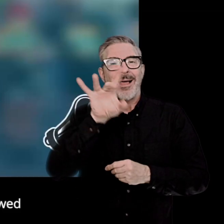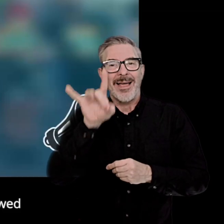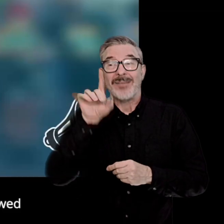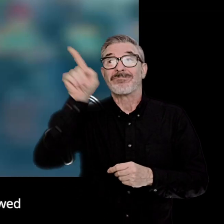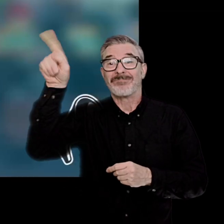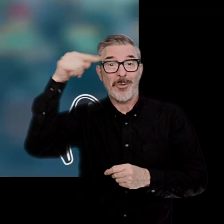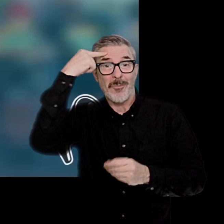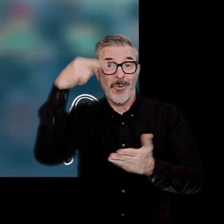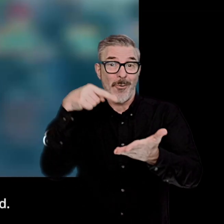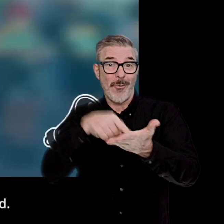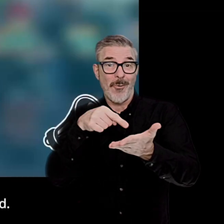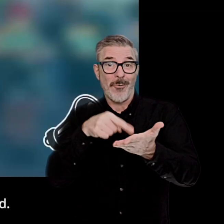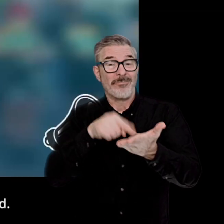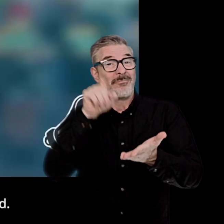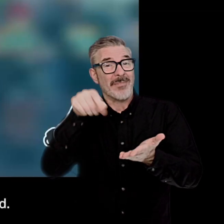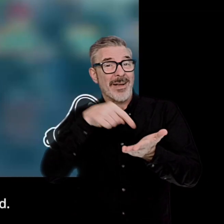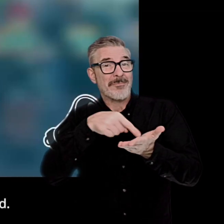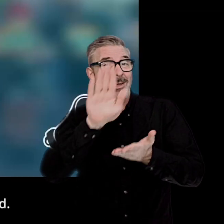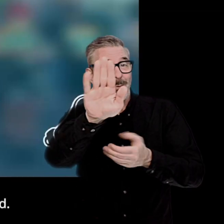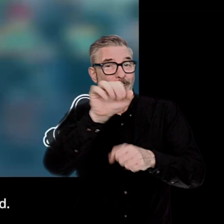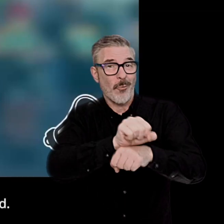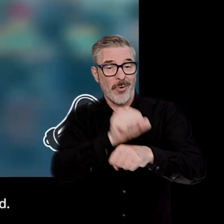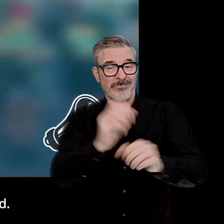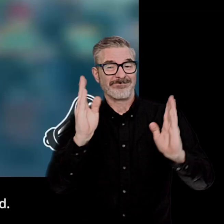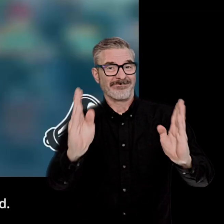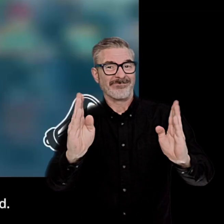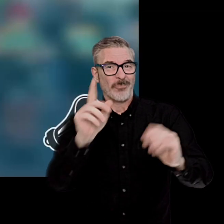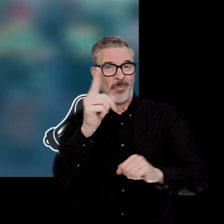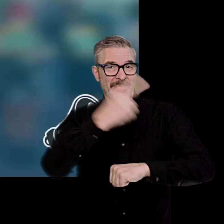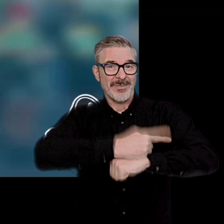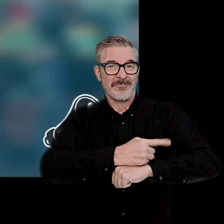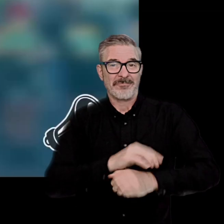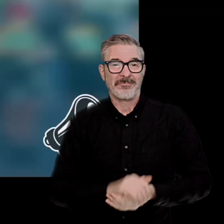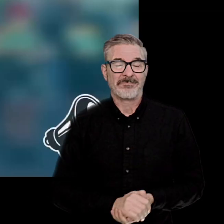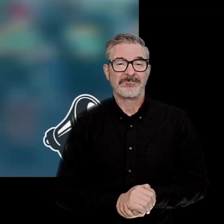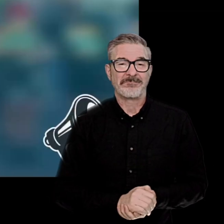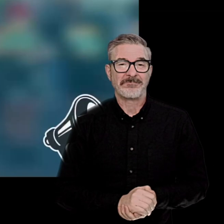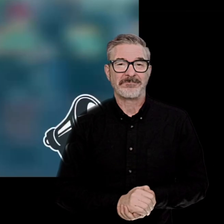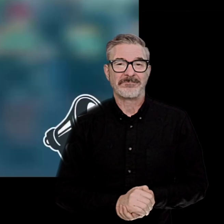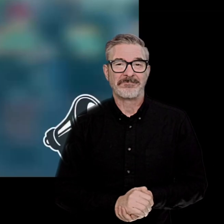$198 owed for that 10-hour shift that you worked.